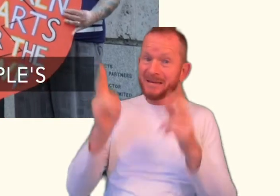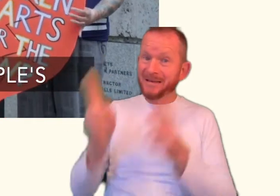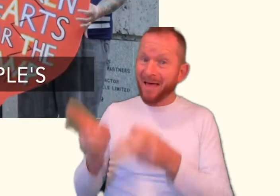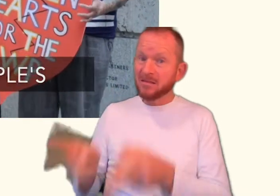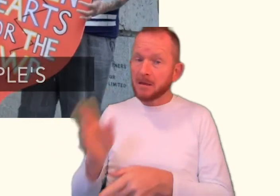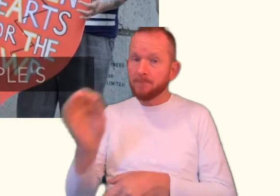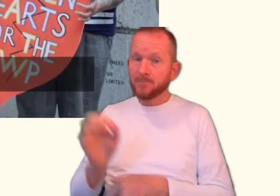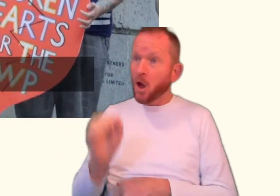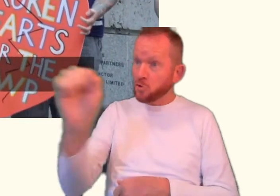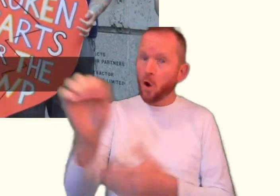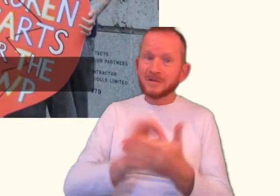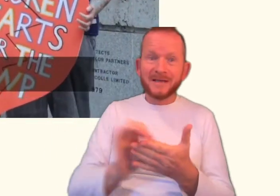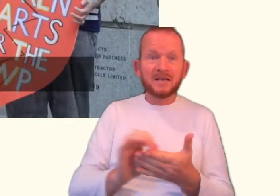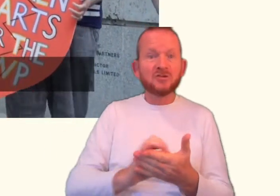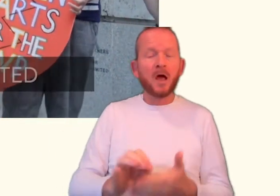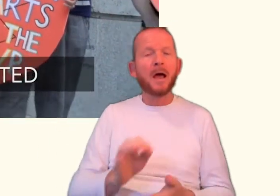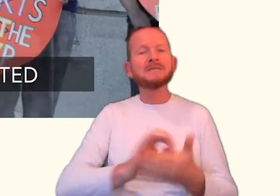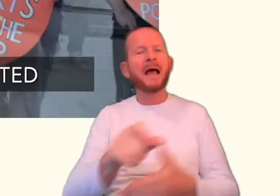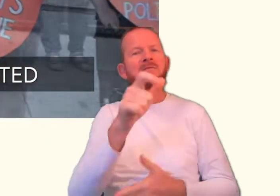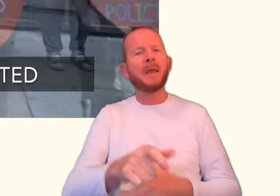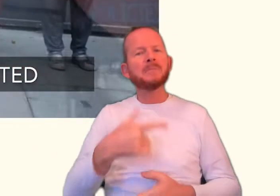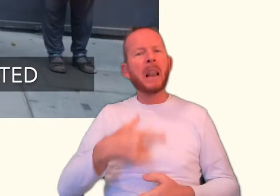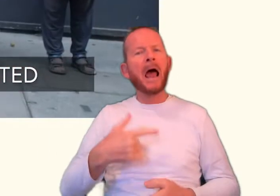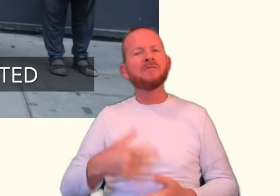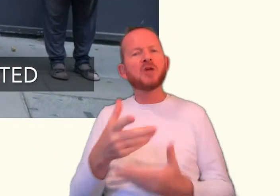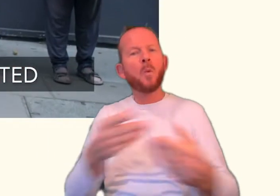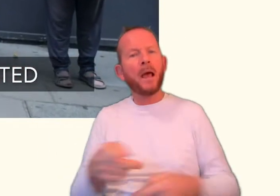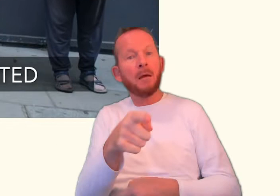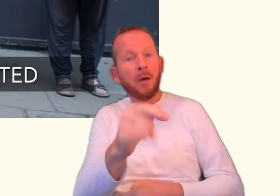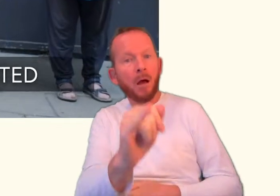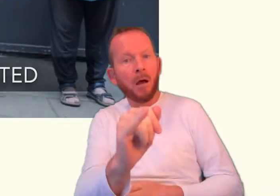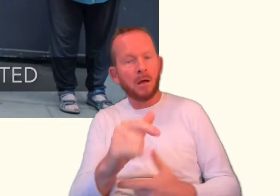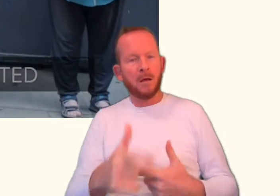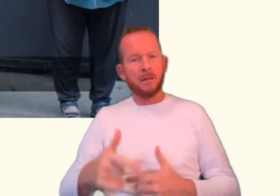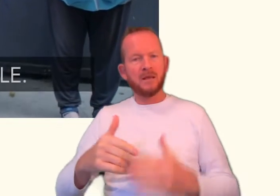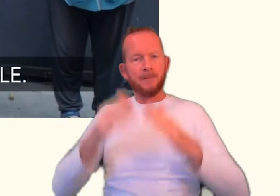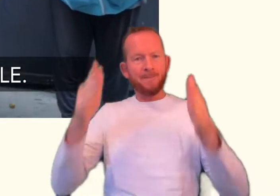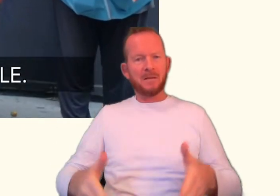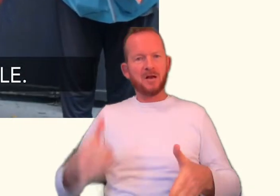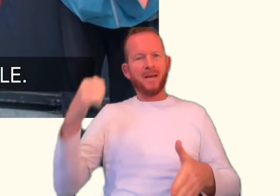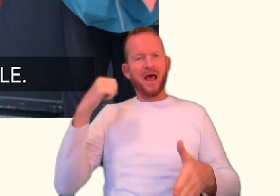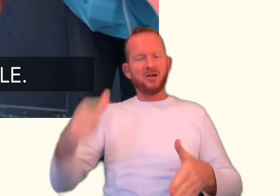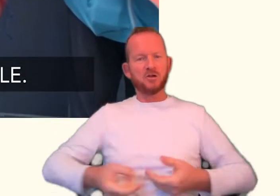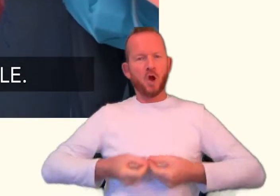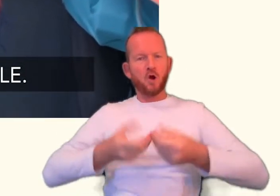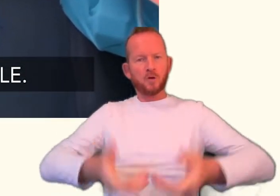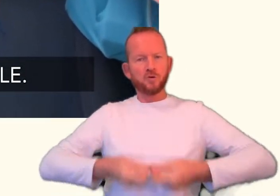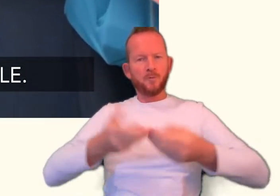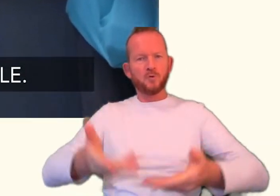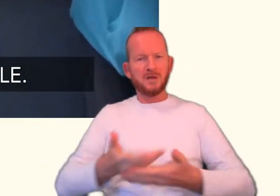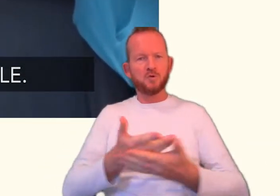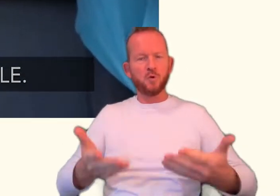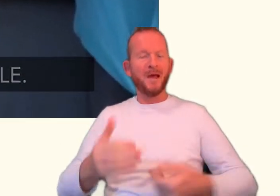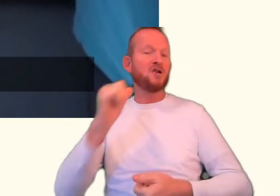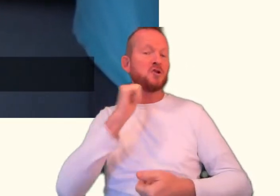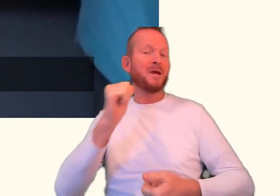Is it your signature that signs people's lives away? This building behind us has contributed to the suicides of